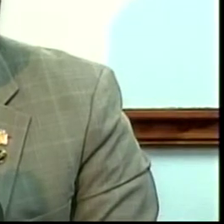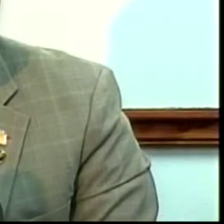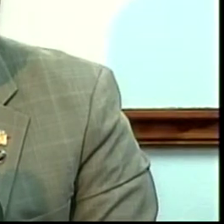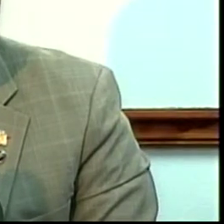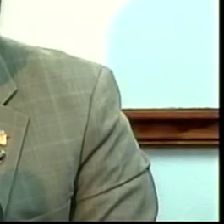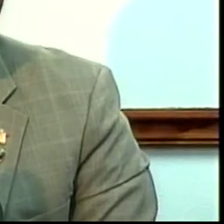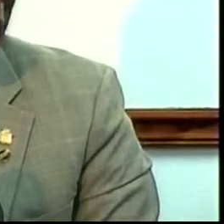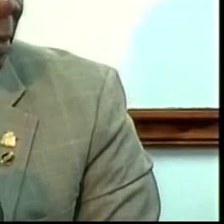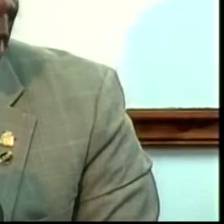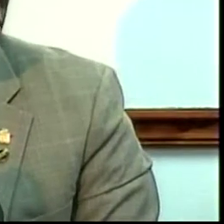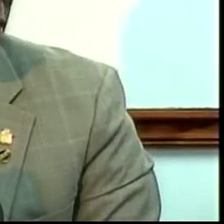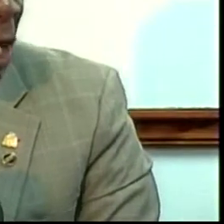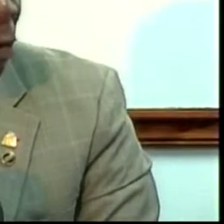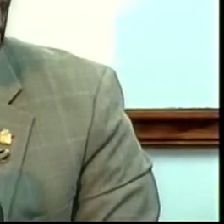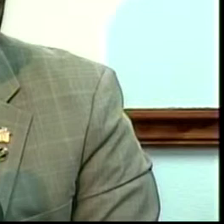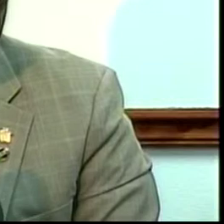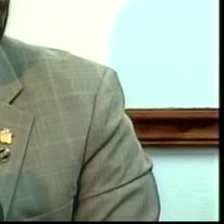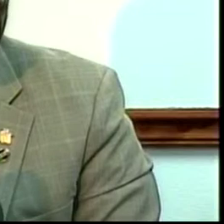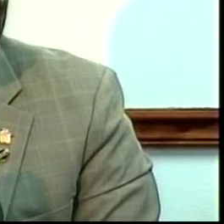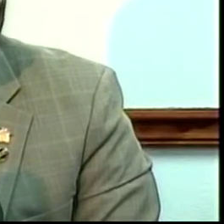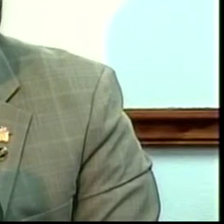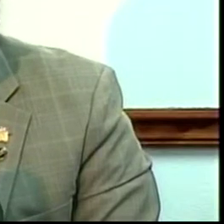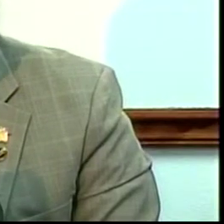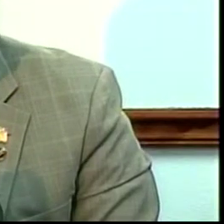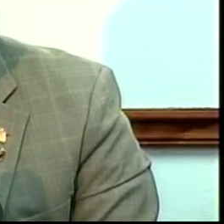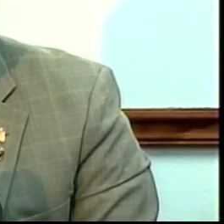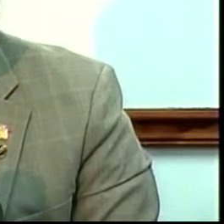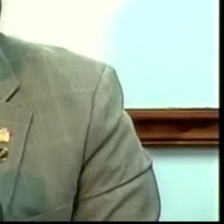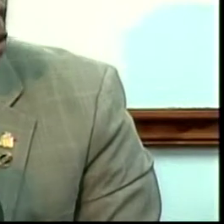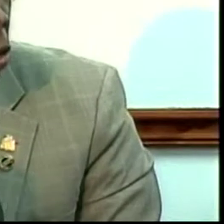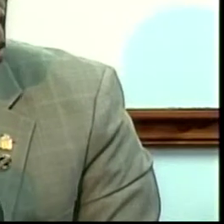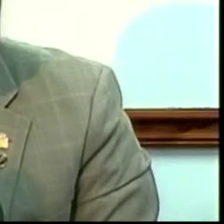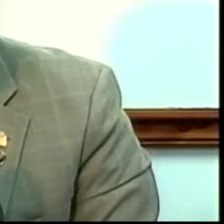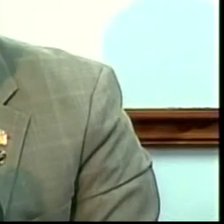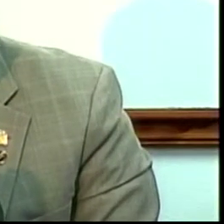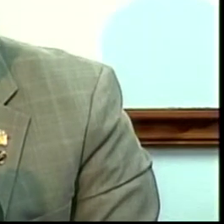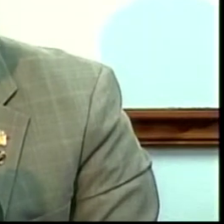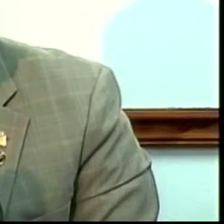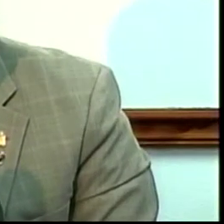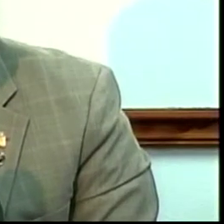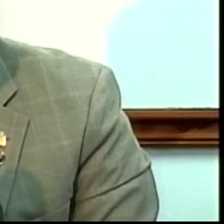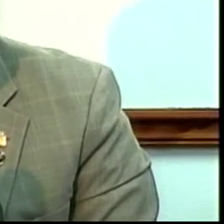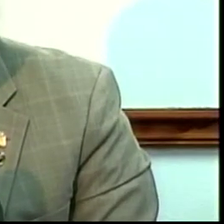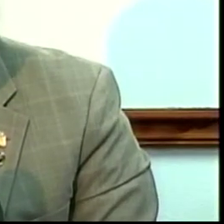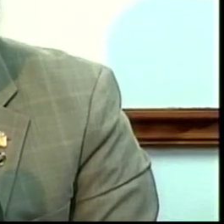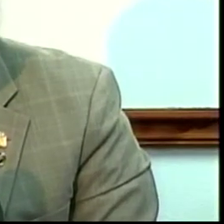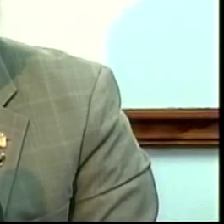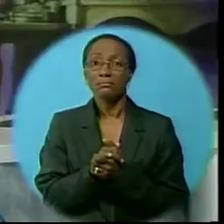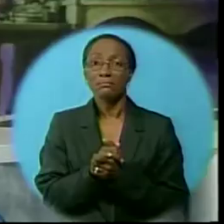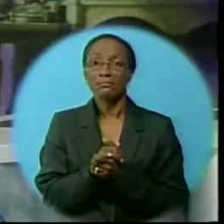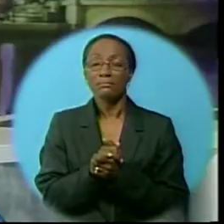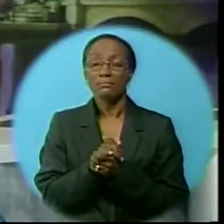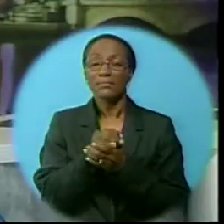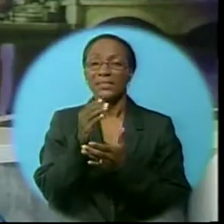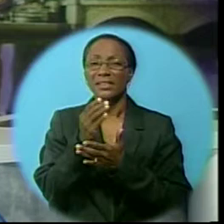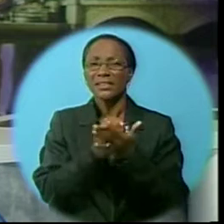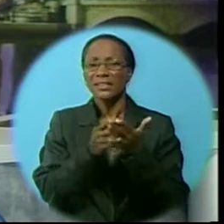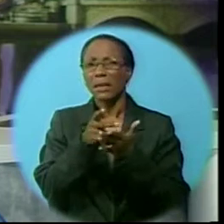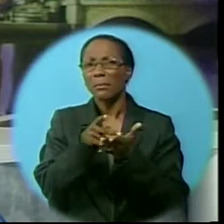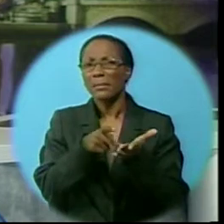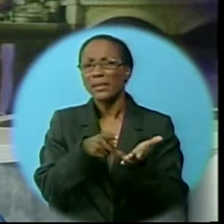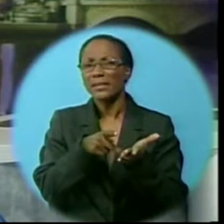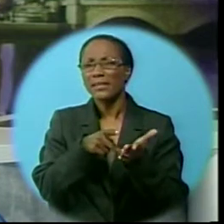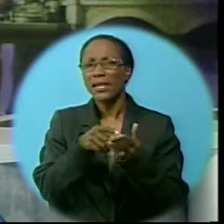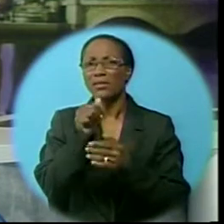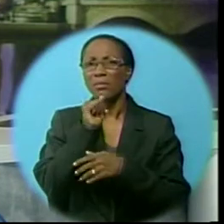one person is transportation, is housing, is medical, there's a whole lot of things that impact. Well,